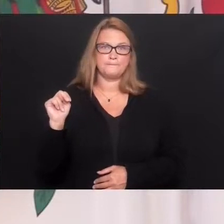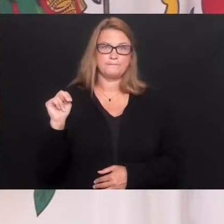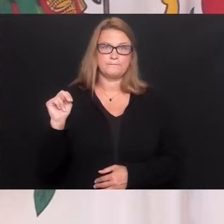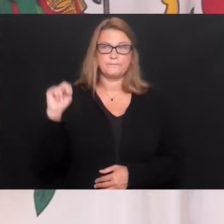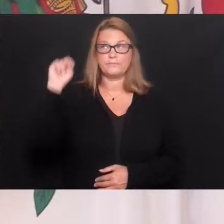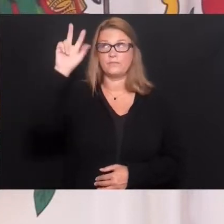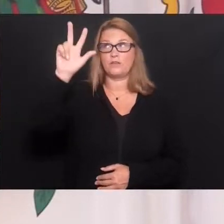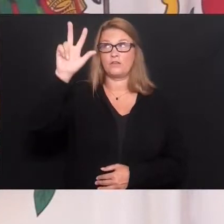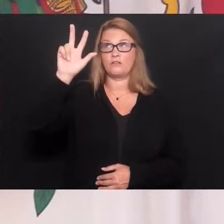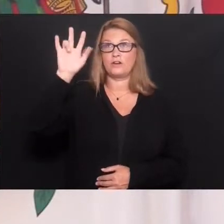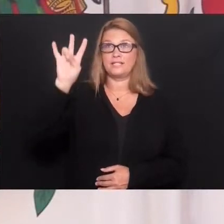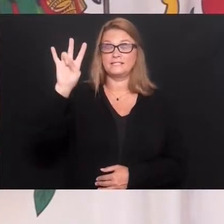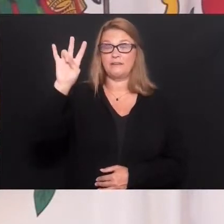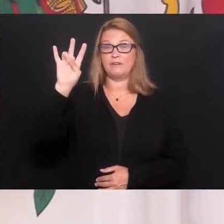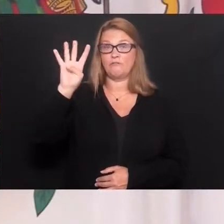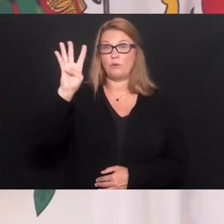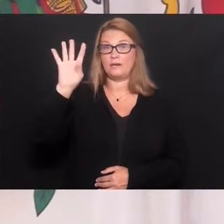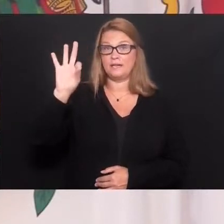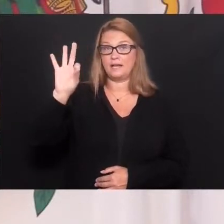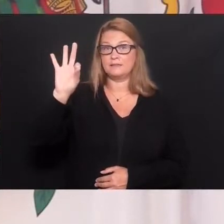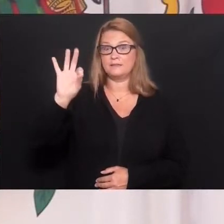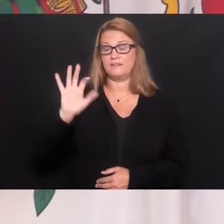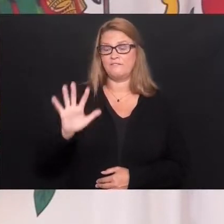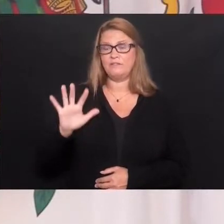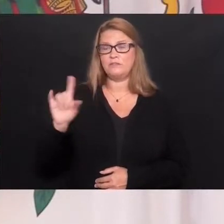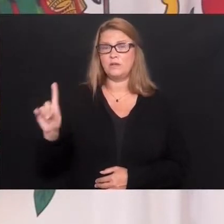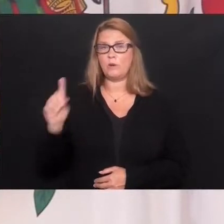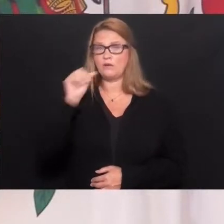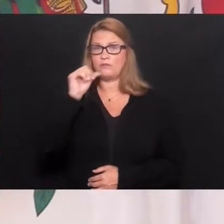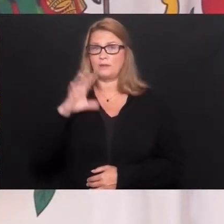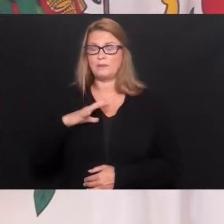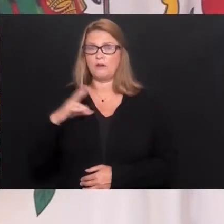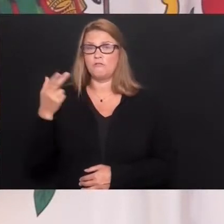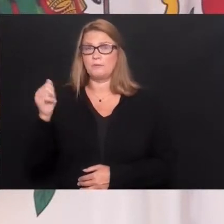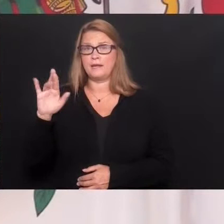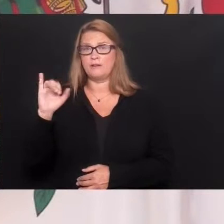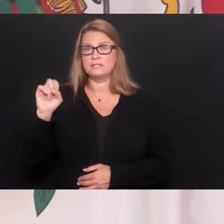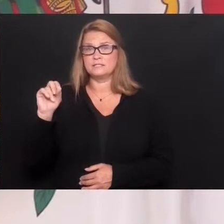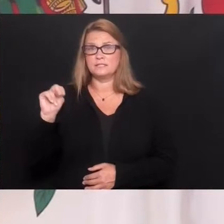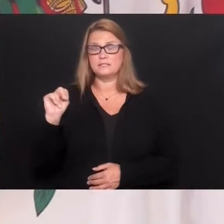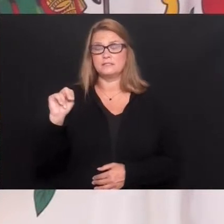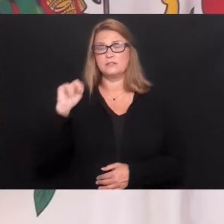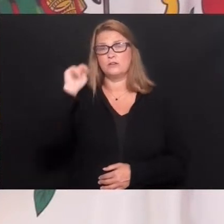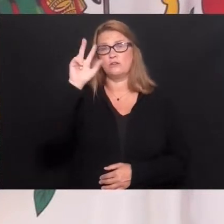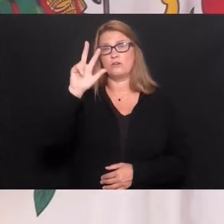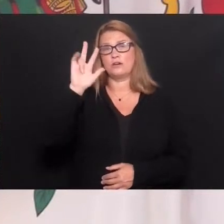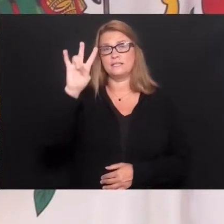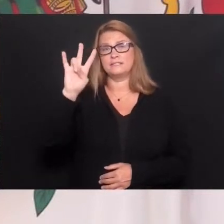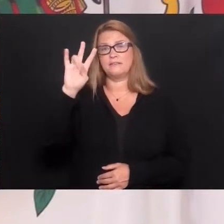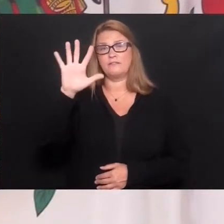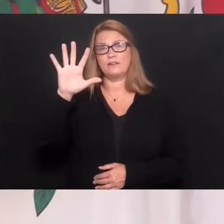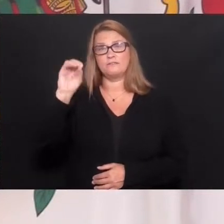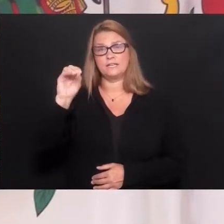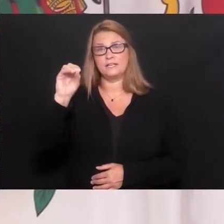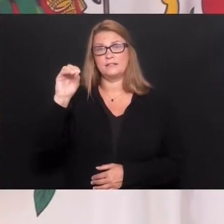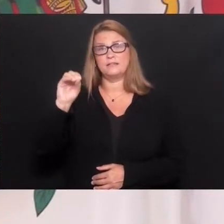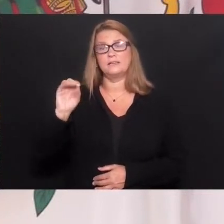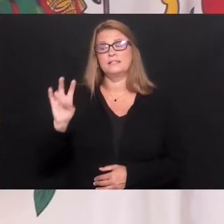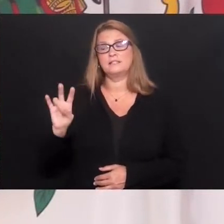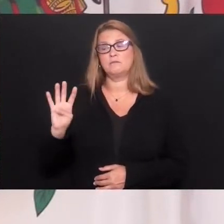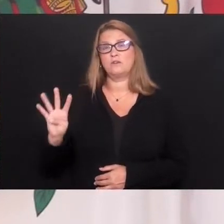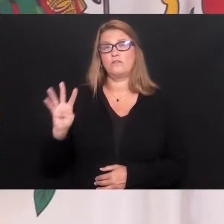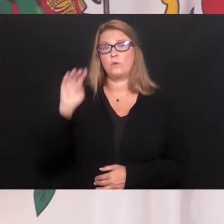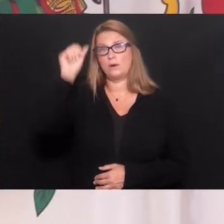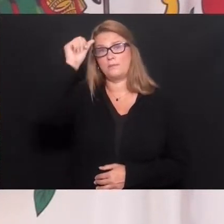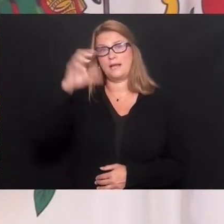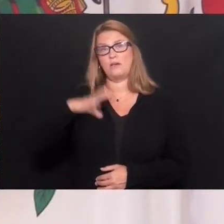The 3,749th death, a 51-year-old female from Harrison County. The 3,750th death, a 74-year-old